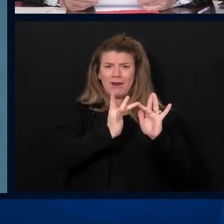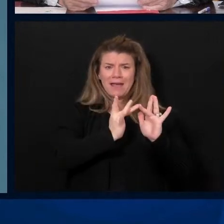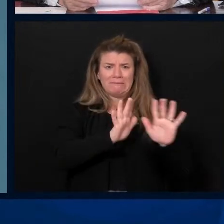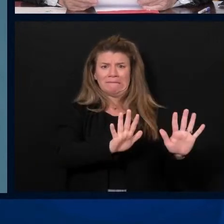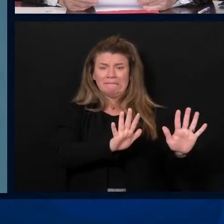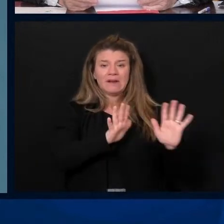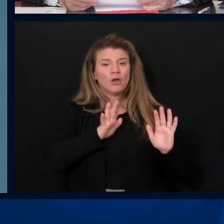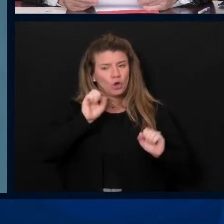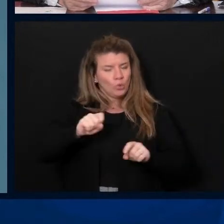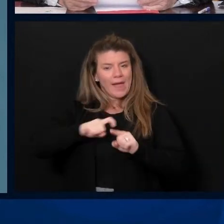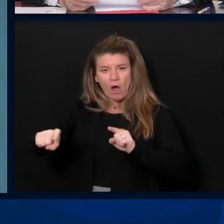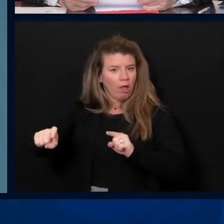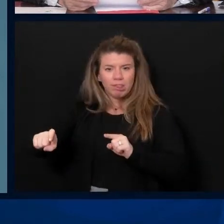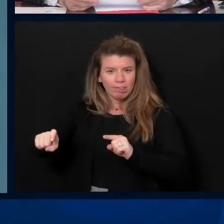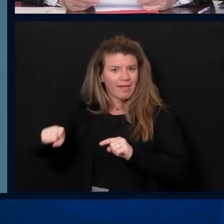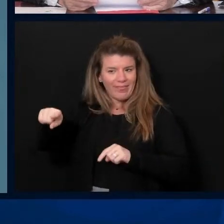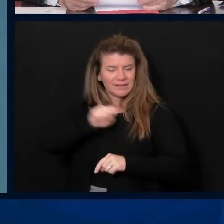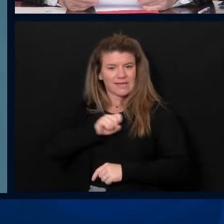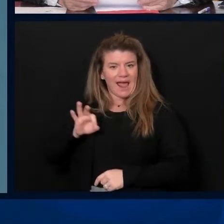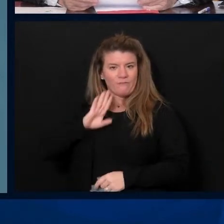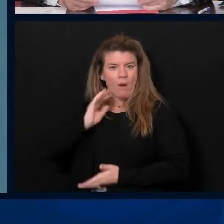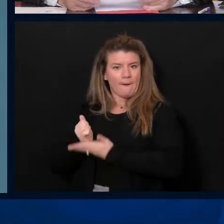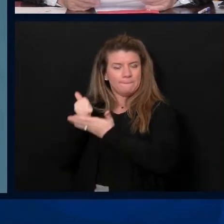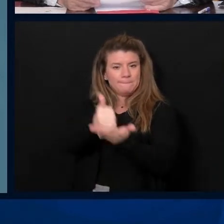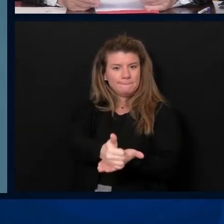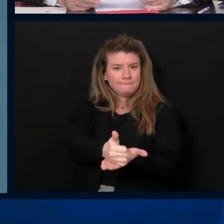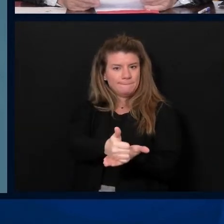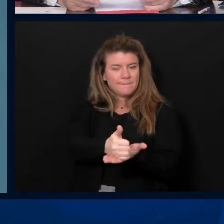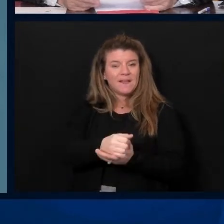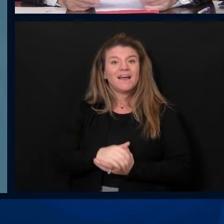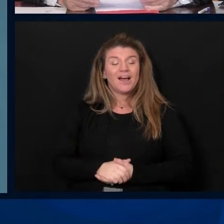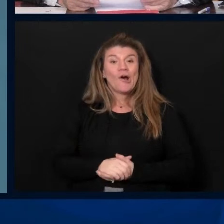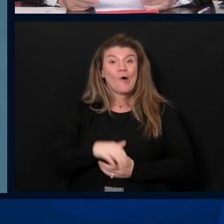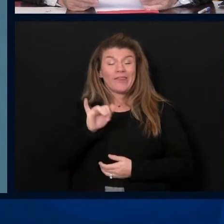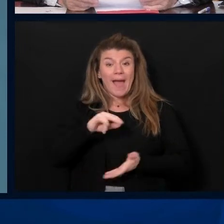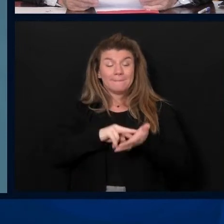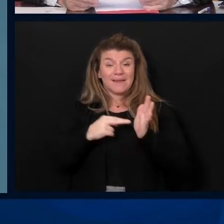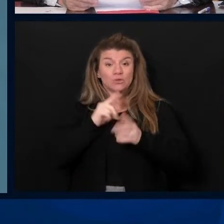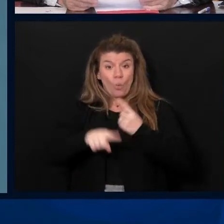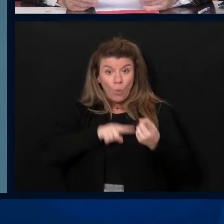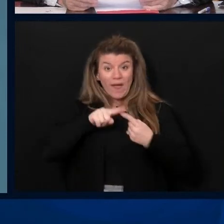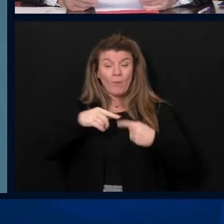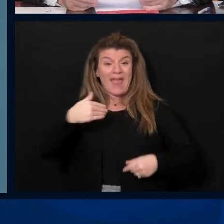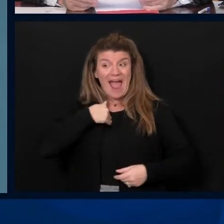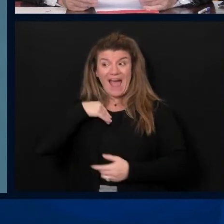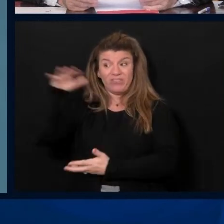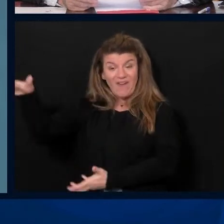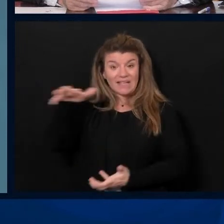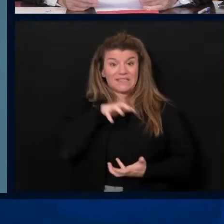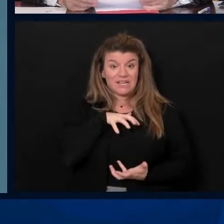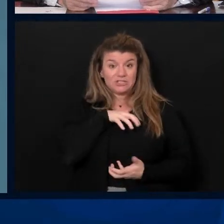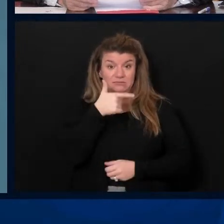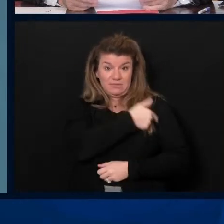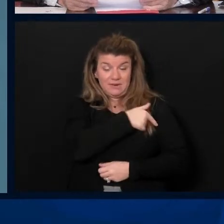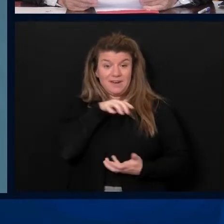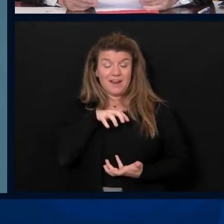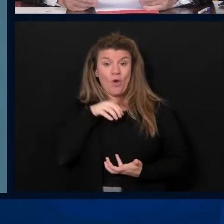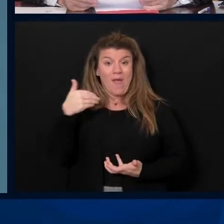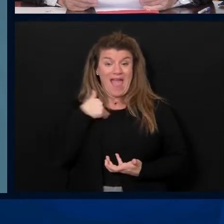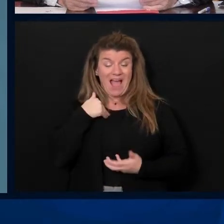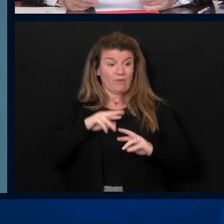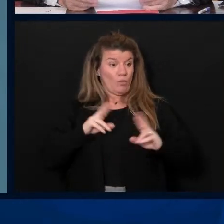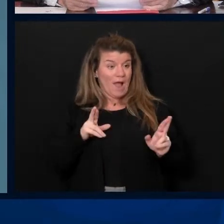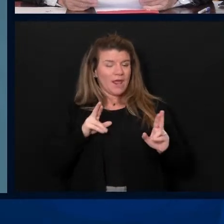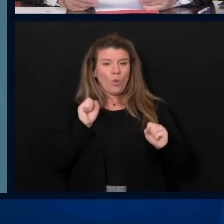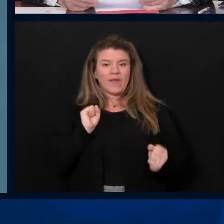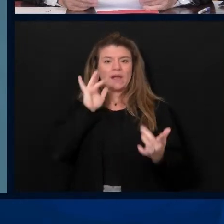staff will put your information into the system so that when vaccines are available, we will be able to notify you